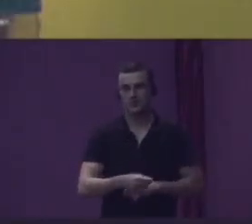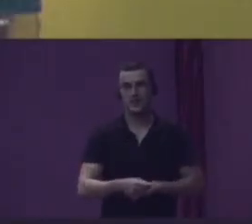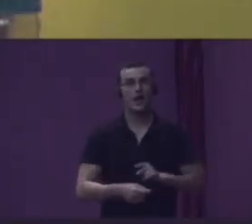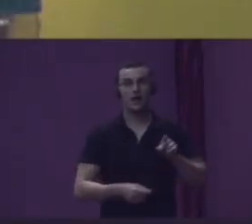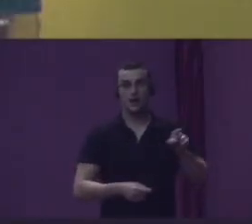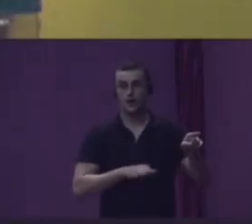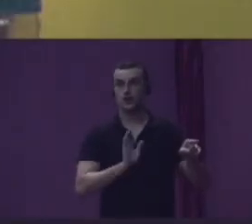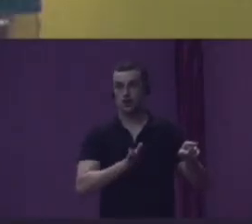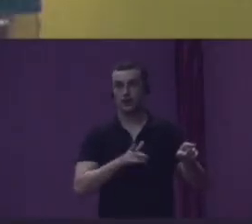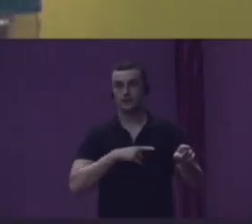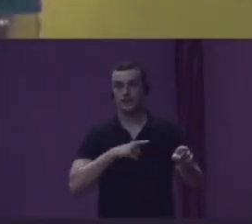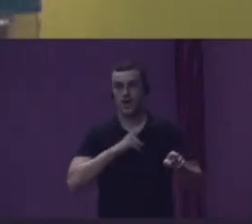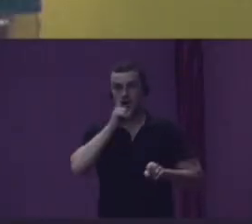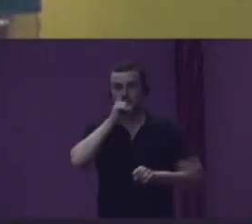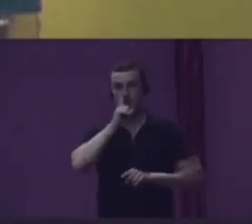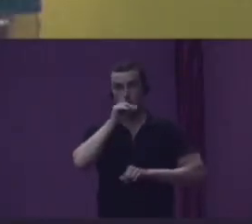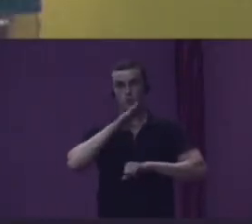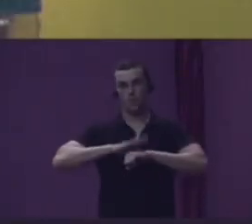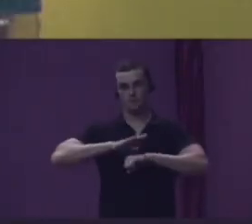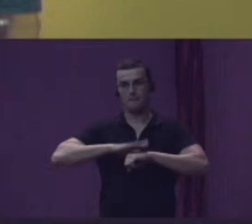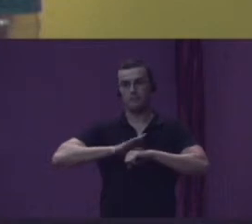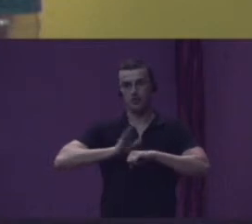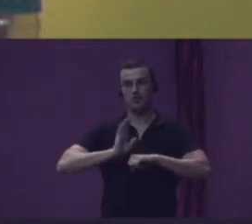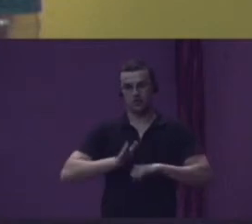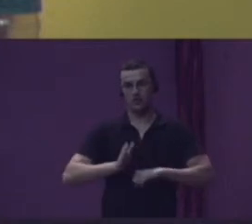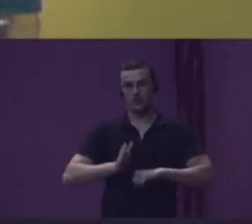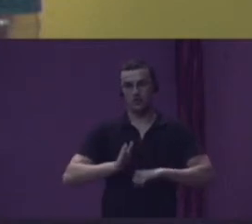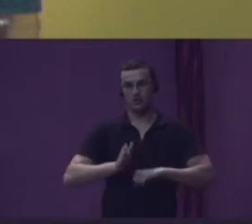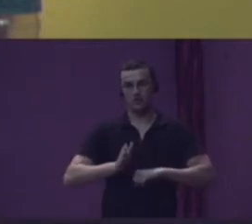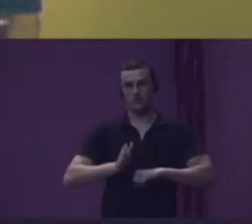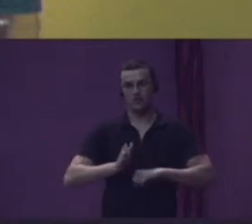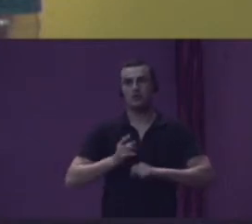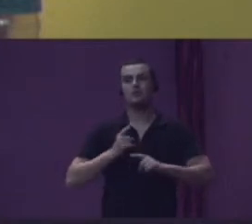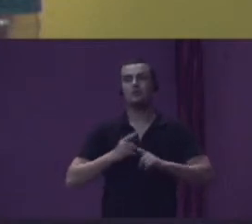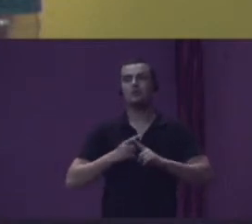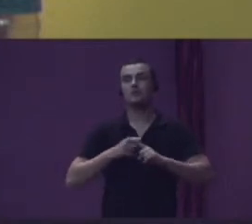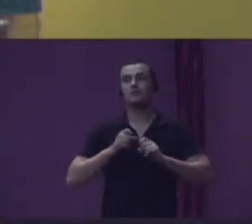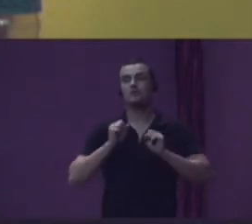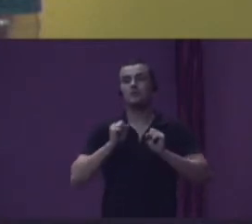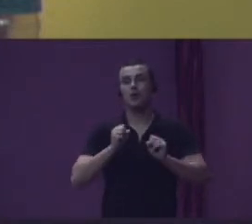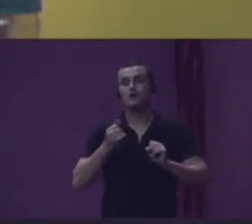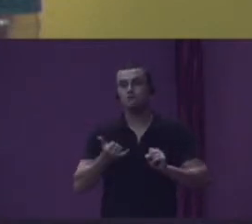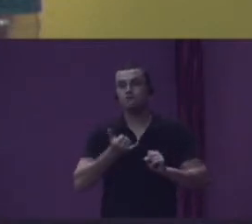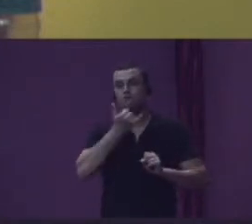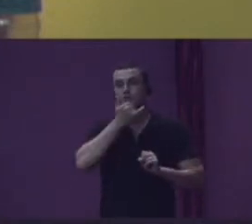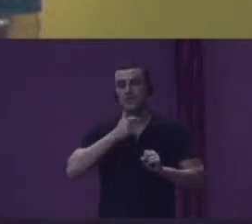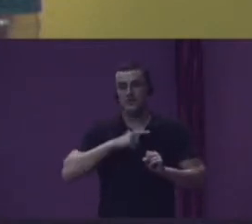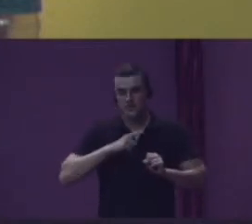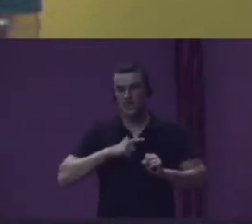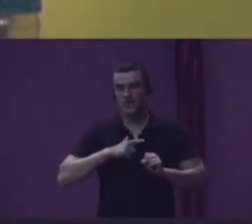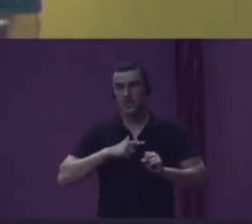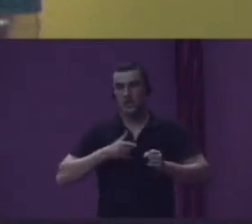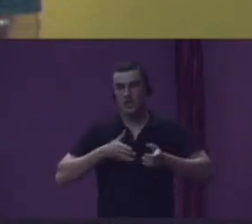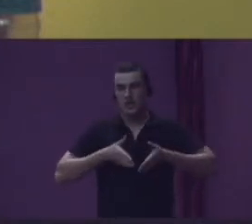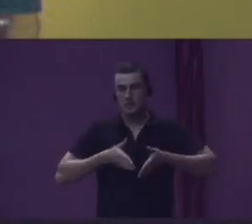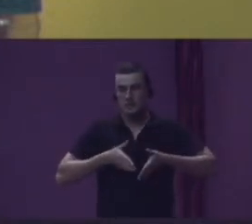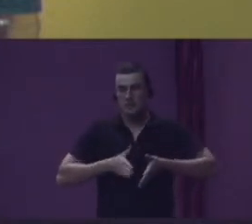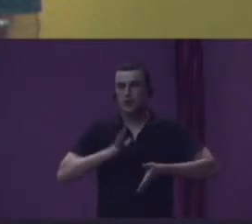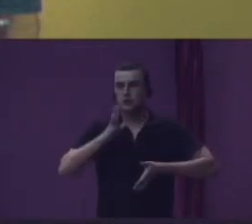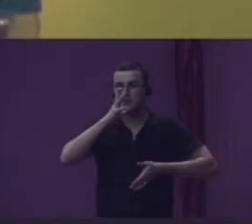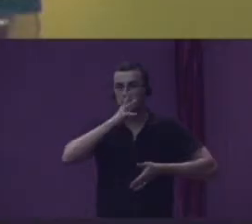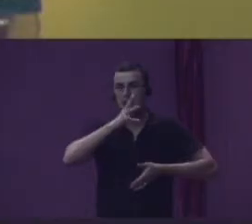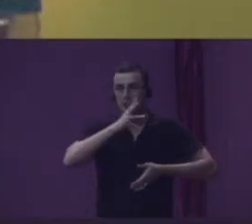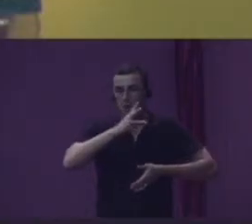conditions, of an abnormal prolonged labor and also of postpartum hemorrhage. So she may be a woman who is low risk in terms